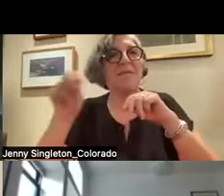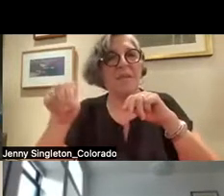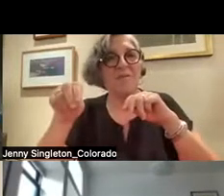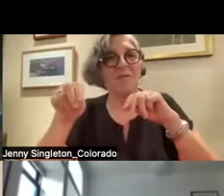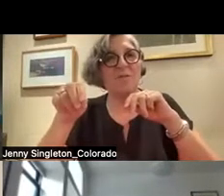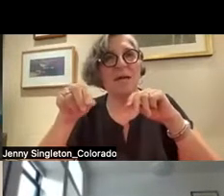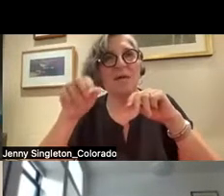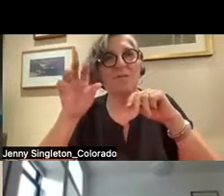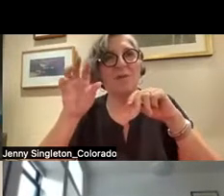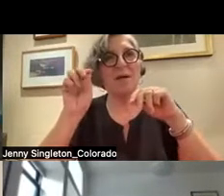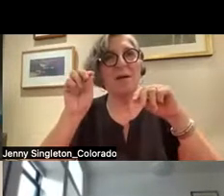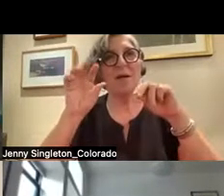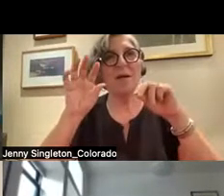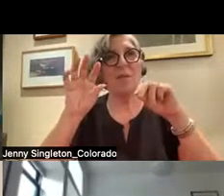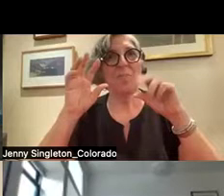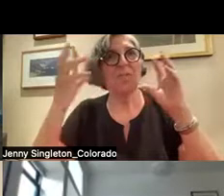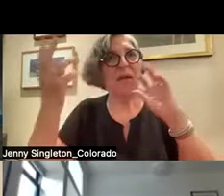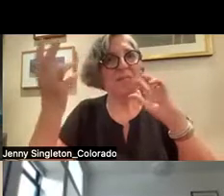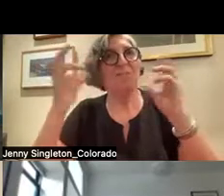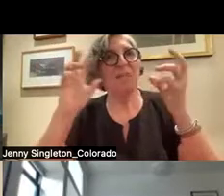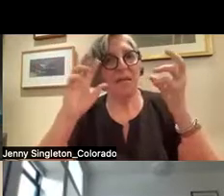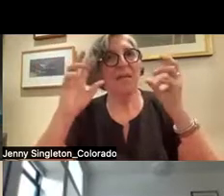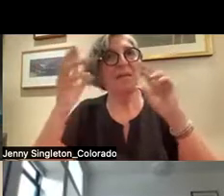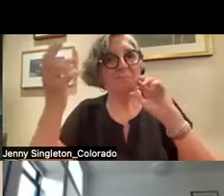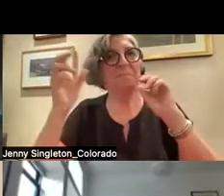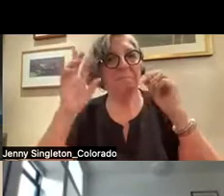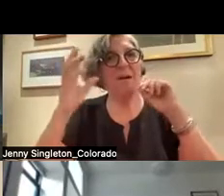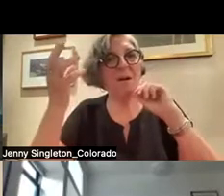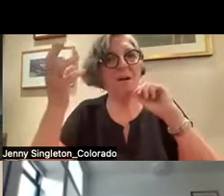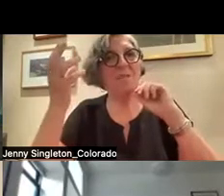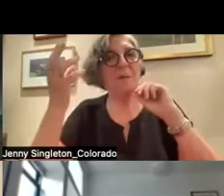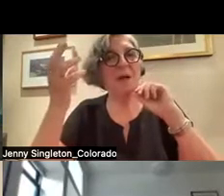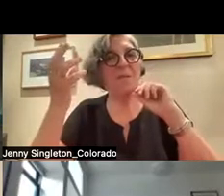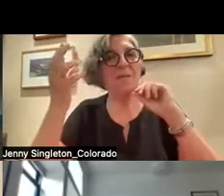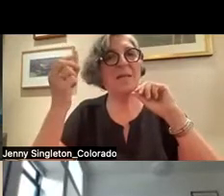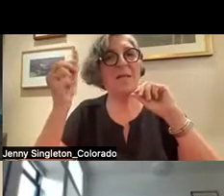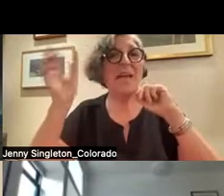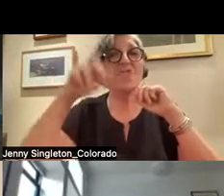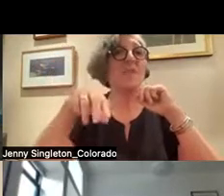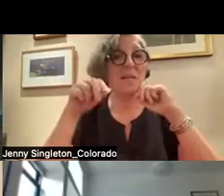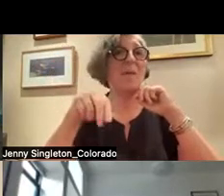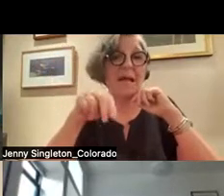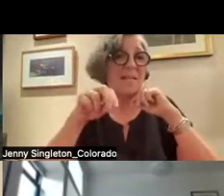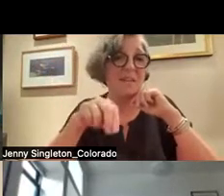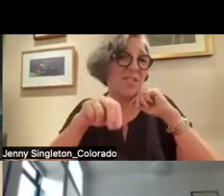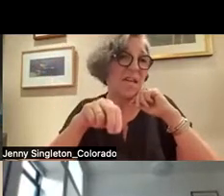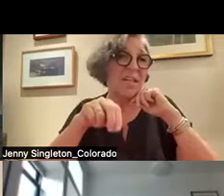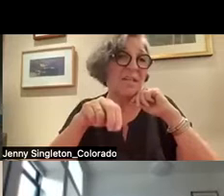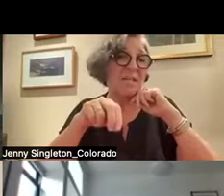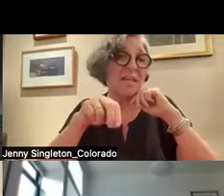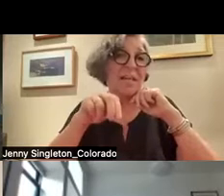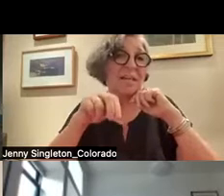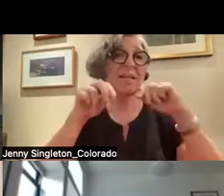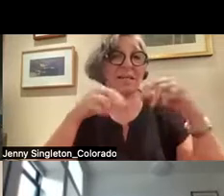deaf signers who have perspective taking cognitive impairments, and that actually impacted their